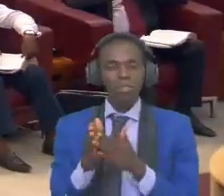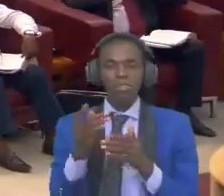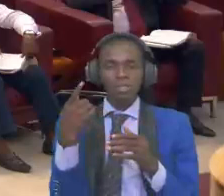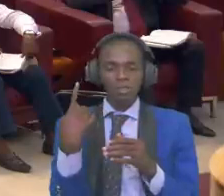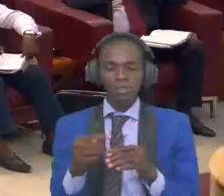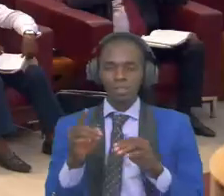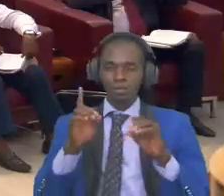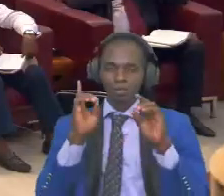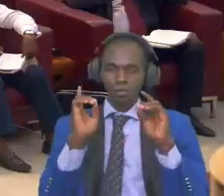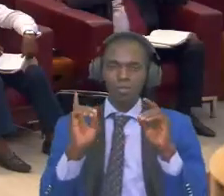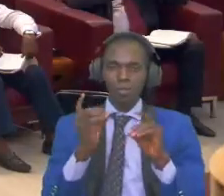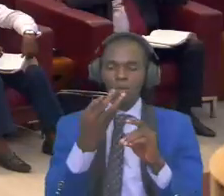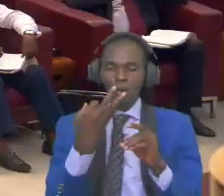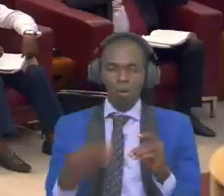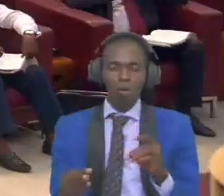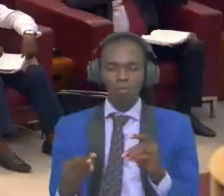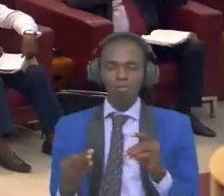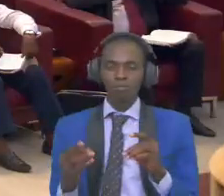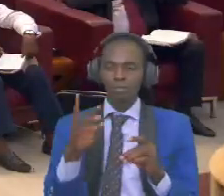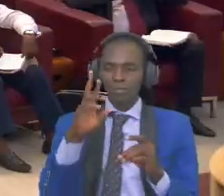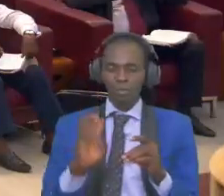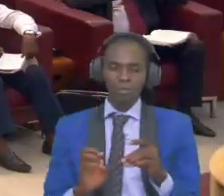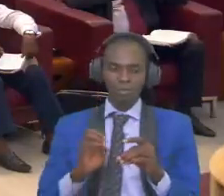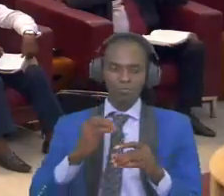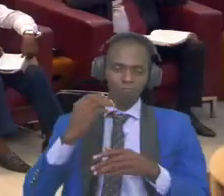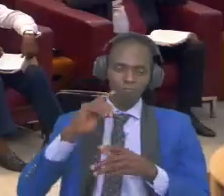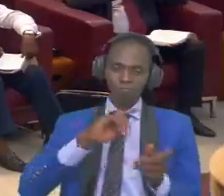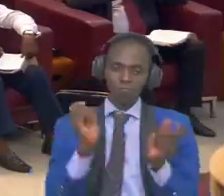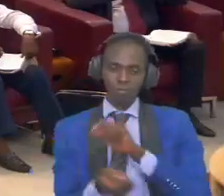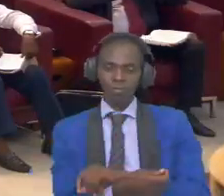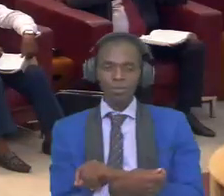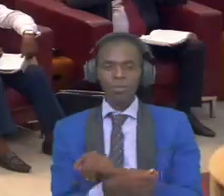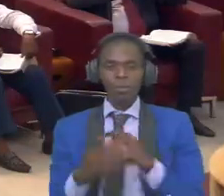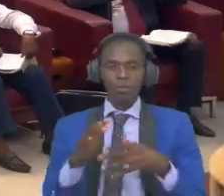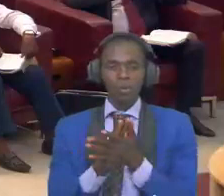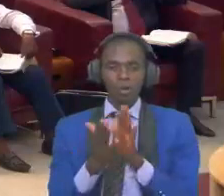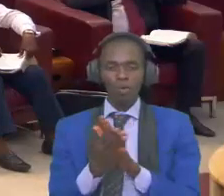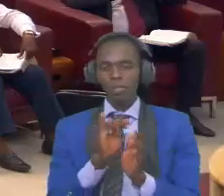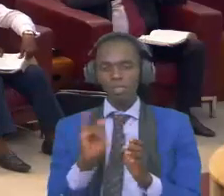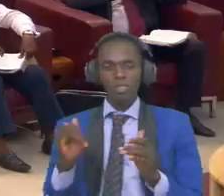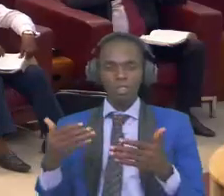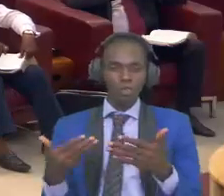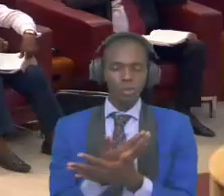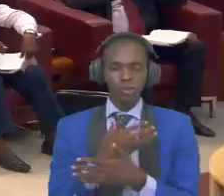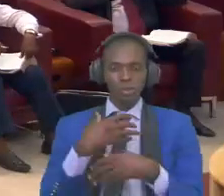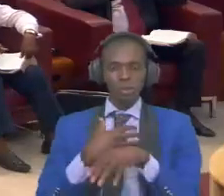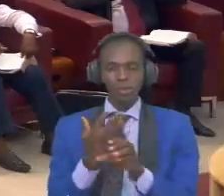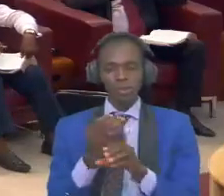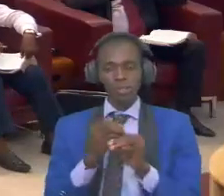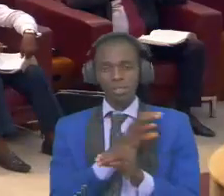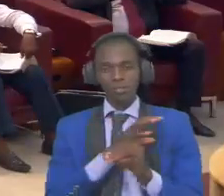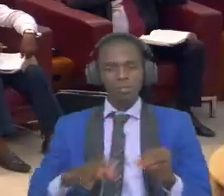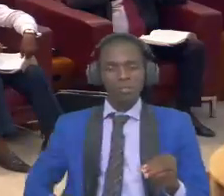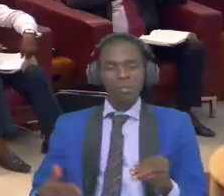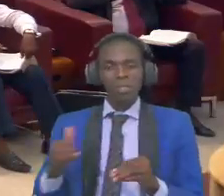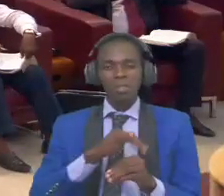of regeneration, transformation, becoming a new creature in Christ. They will not endure